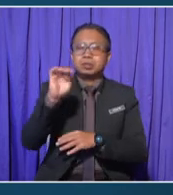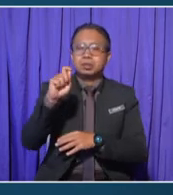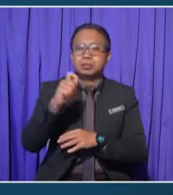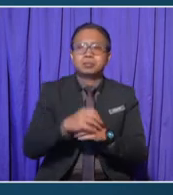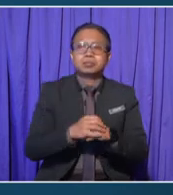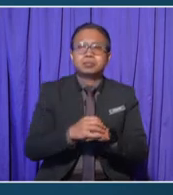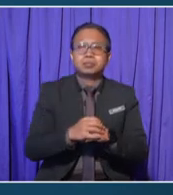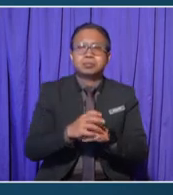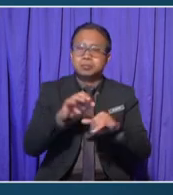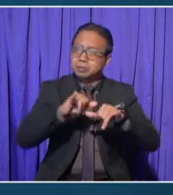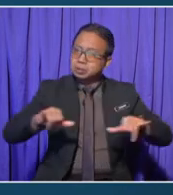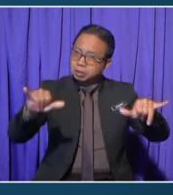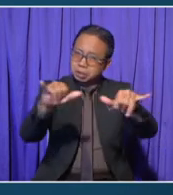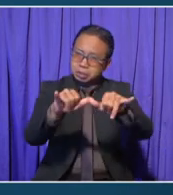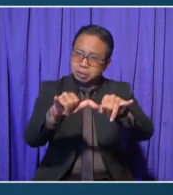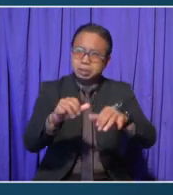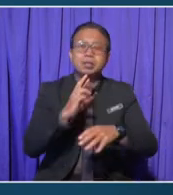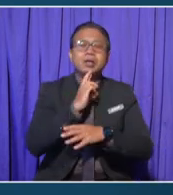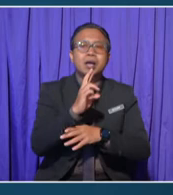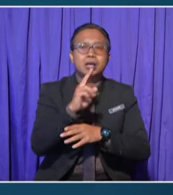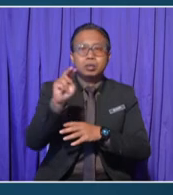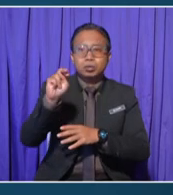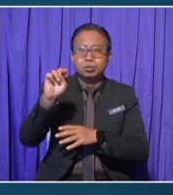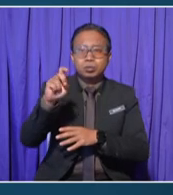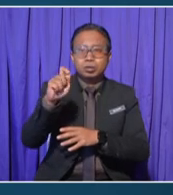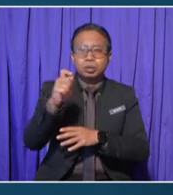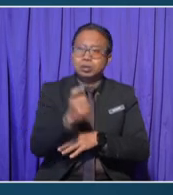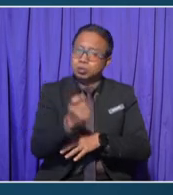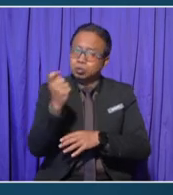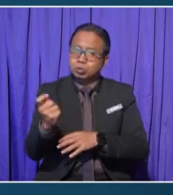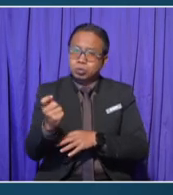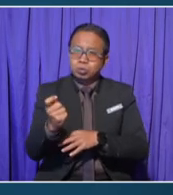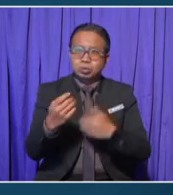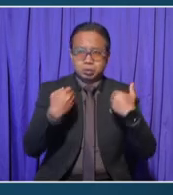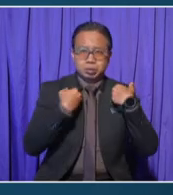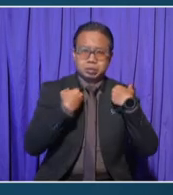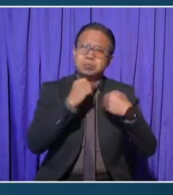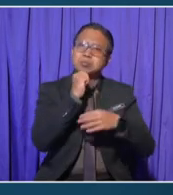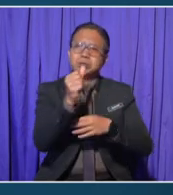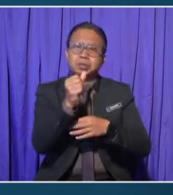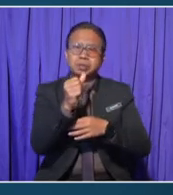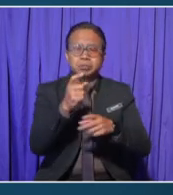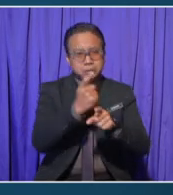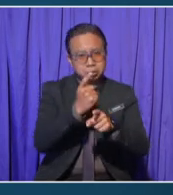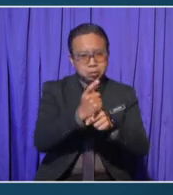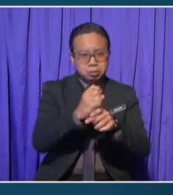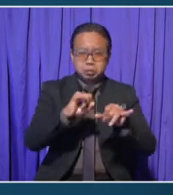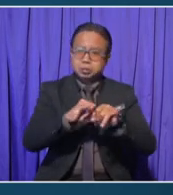Non-standard units are units and tools that are not a consistent system of measurement.